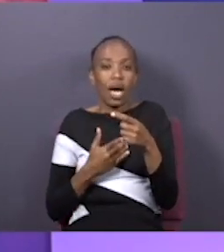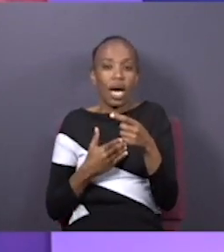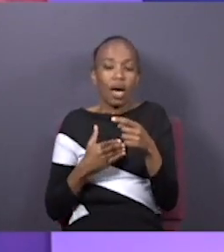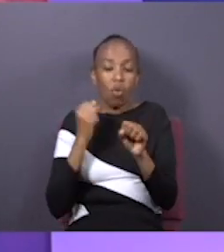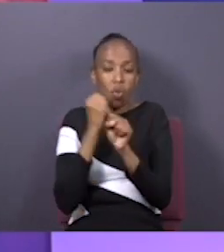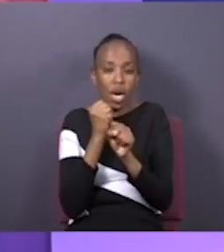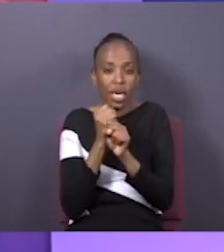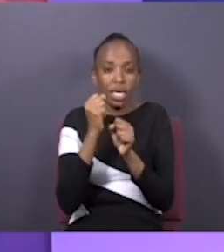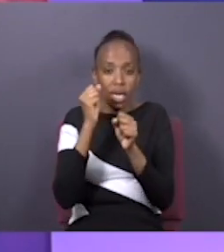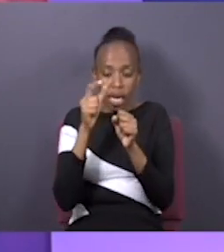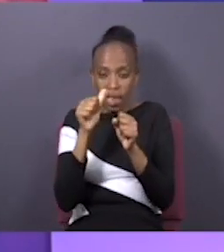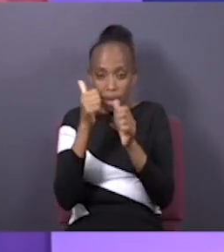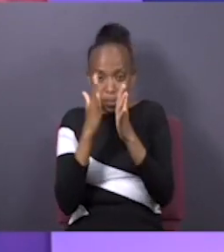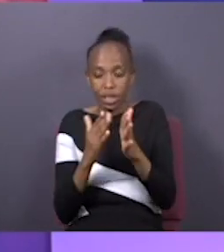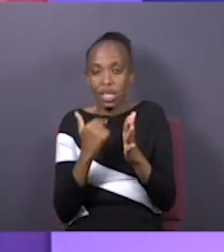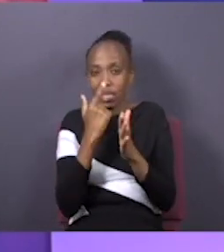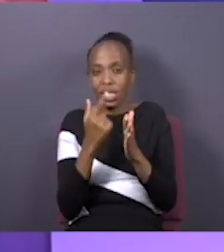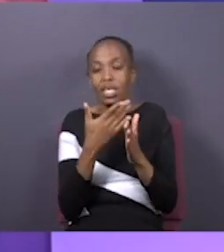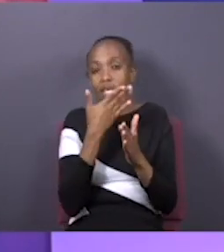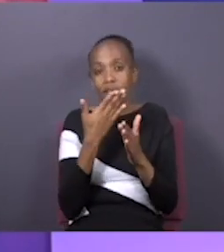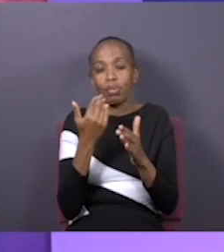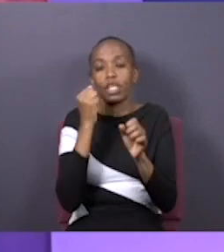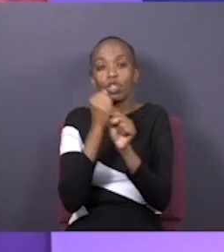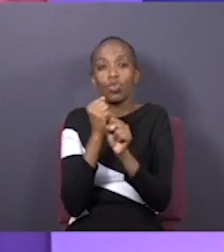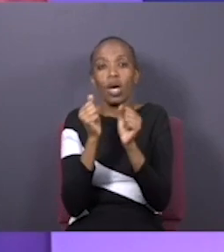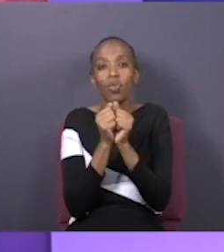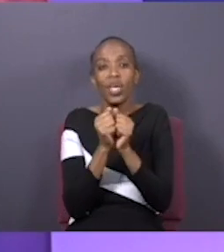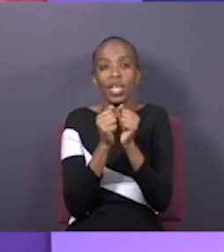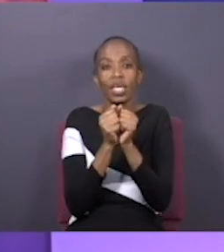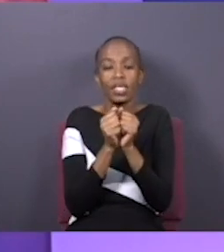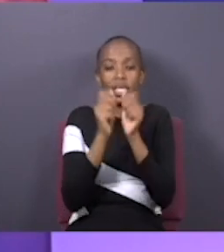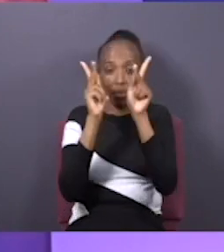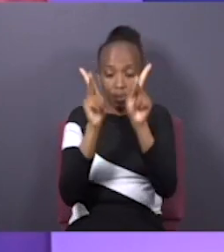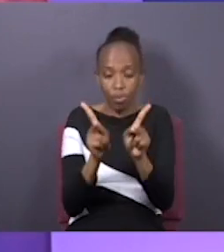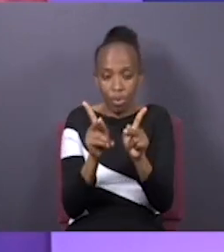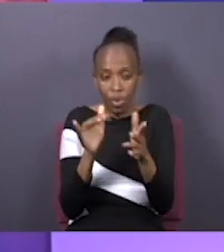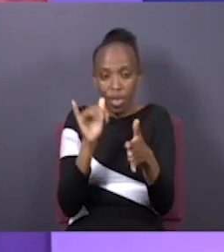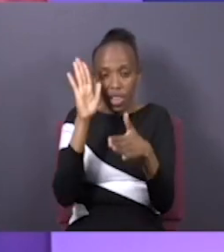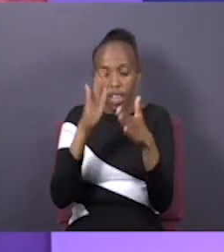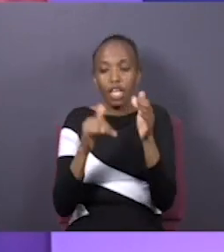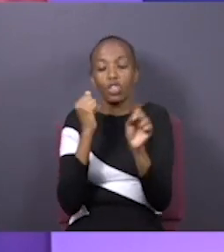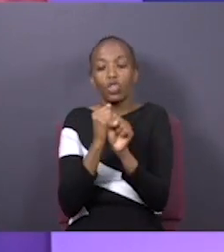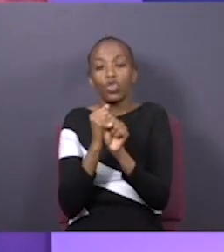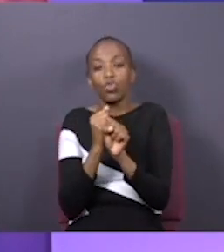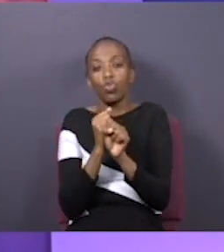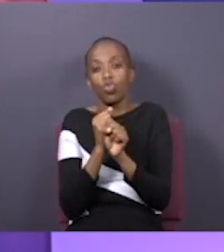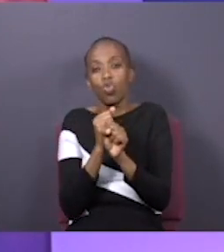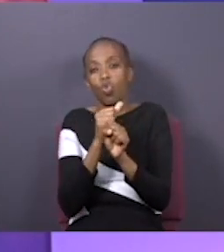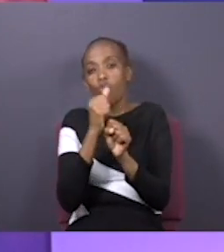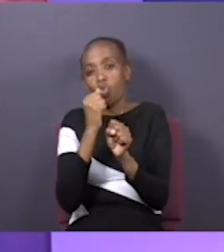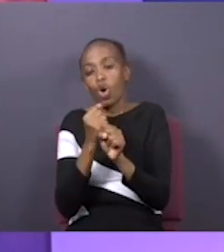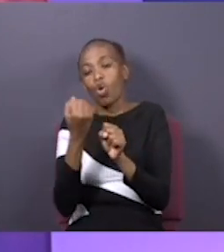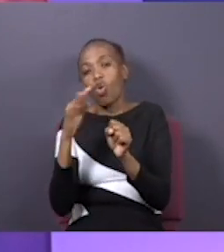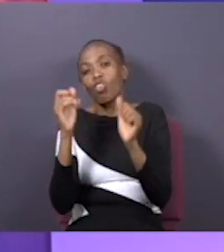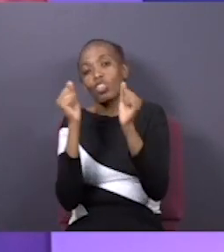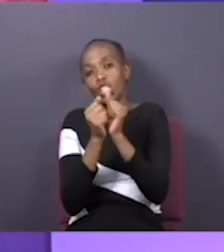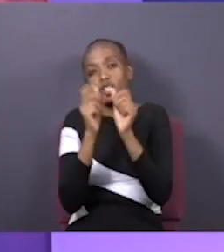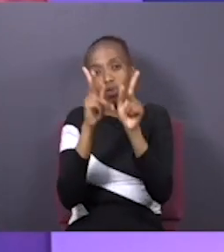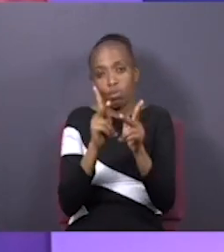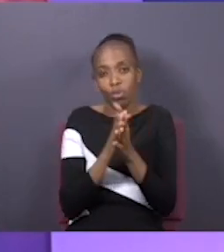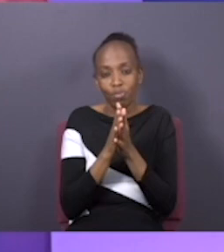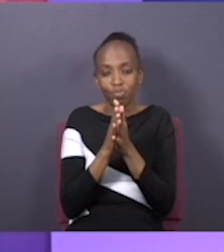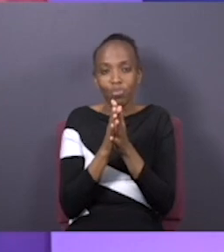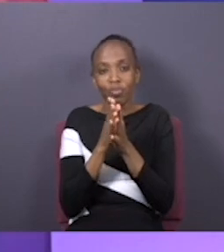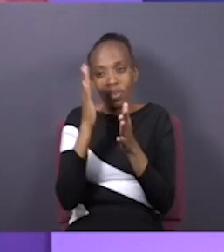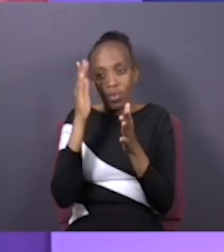output. Somebody has said that it is better to work with 10 people than to do the work of 10 people. And I believe in